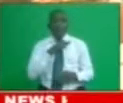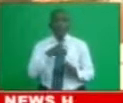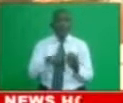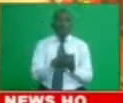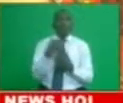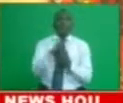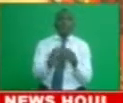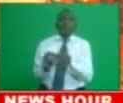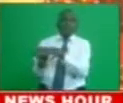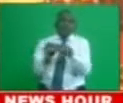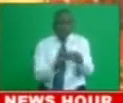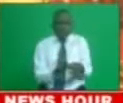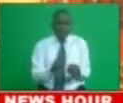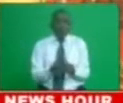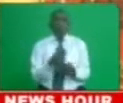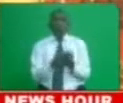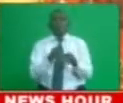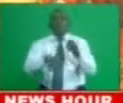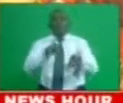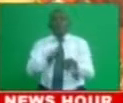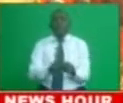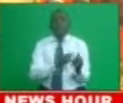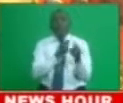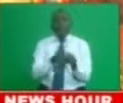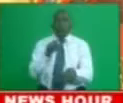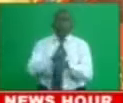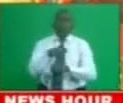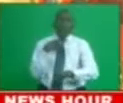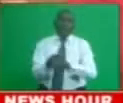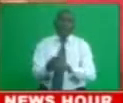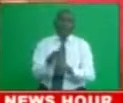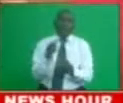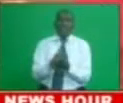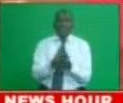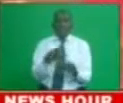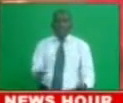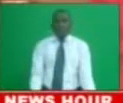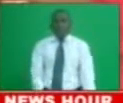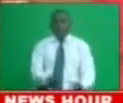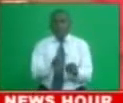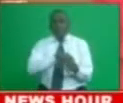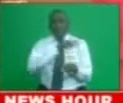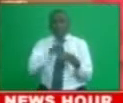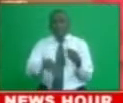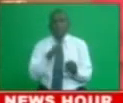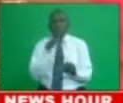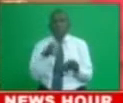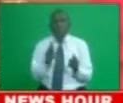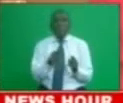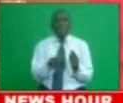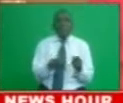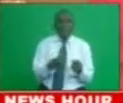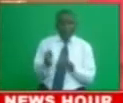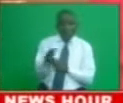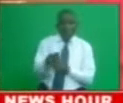to collaborate and pool resources together to fight against the menace. Combating illegal fishing will require